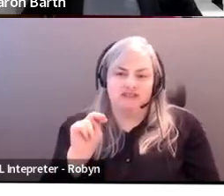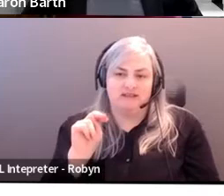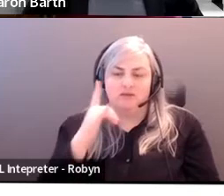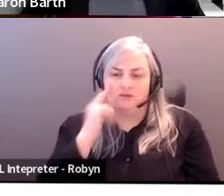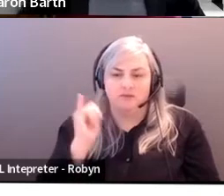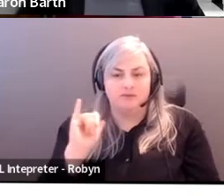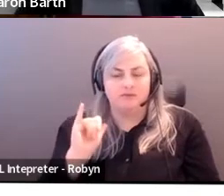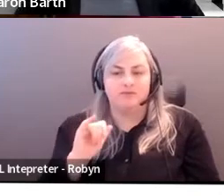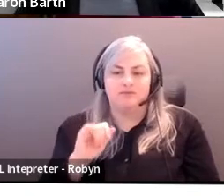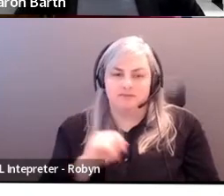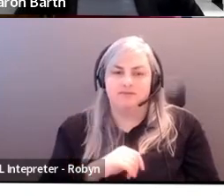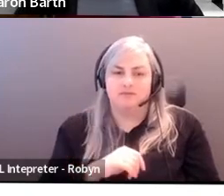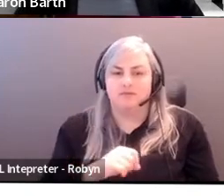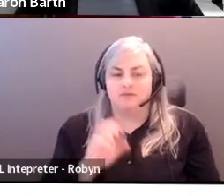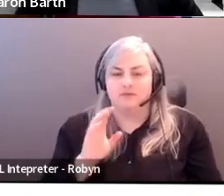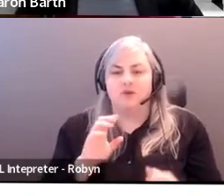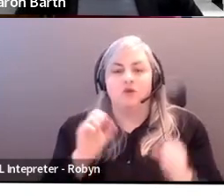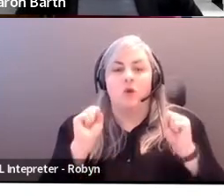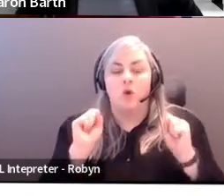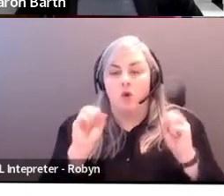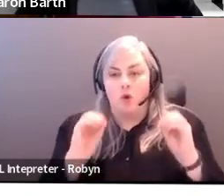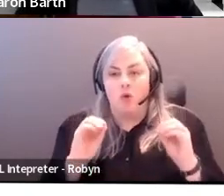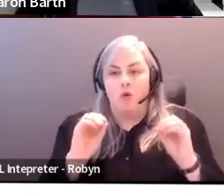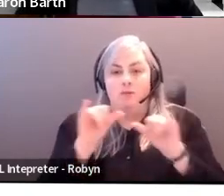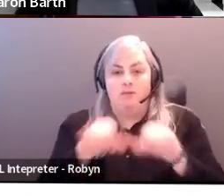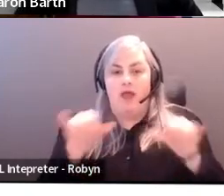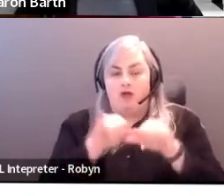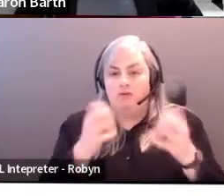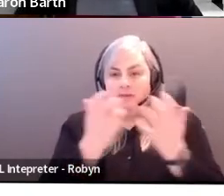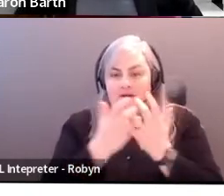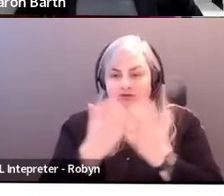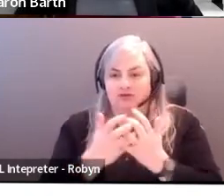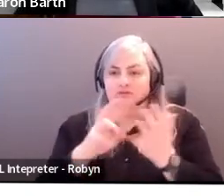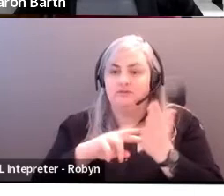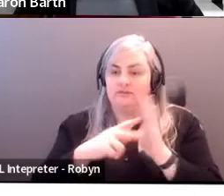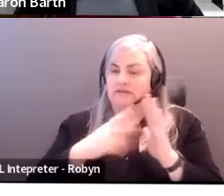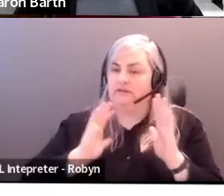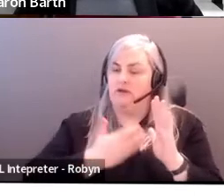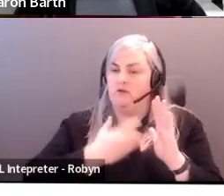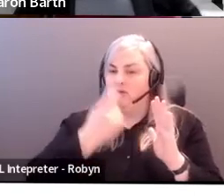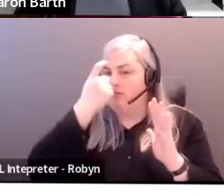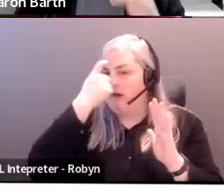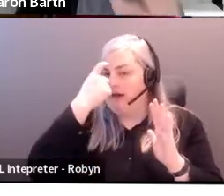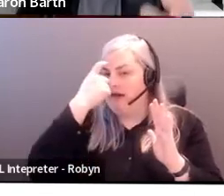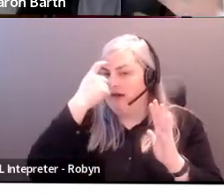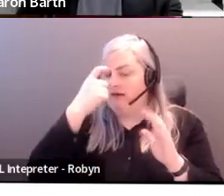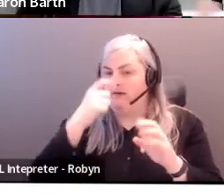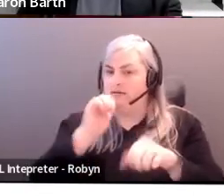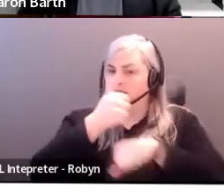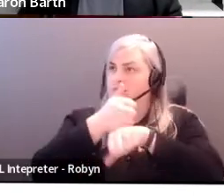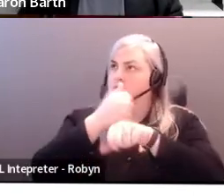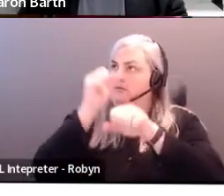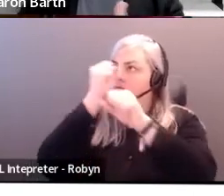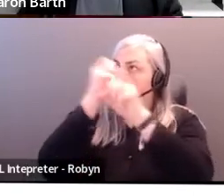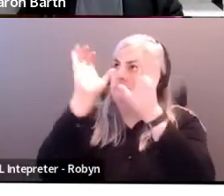component given time. So pattern matching. Our brain constructs a picture of the